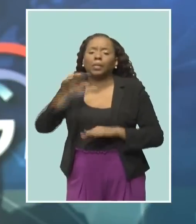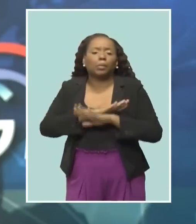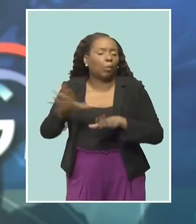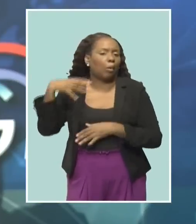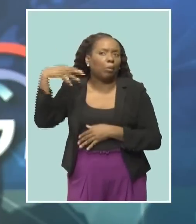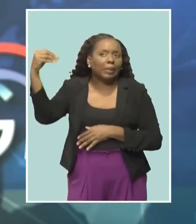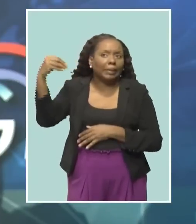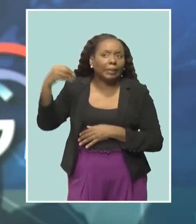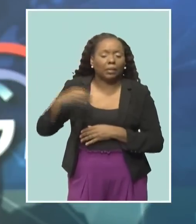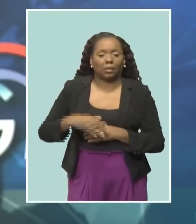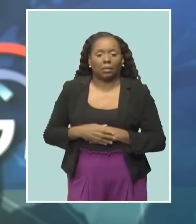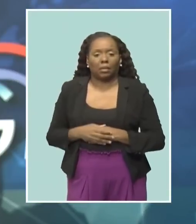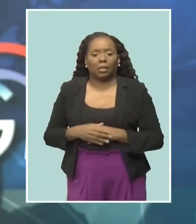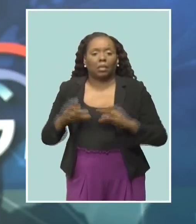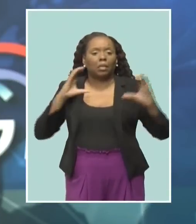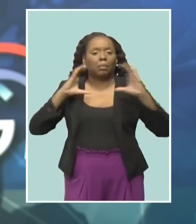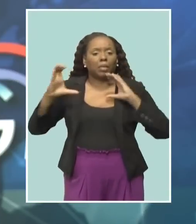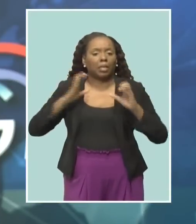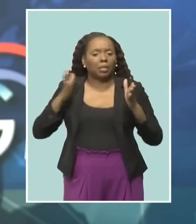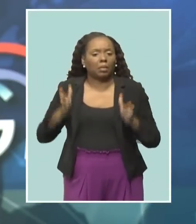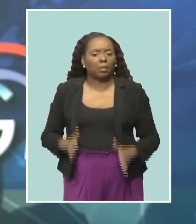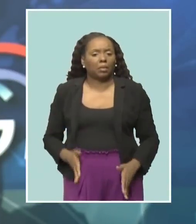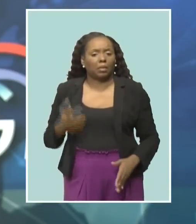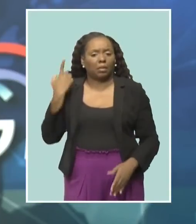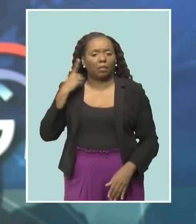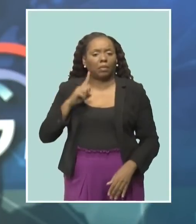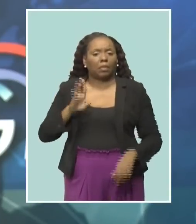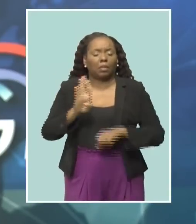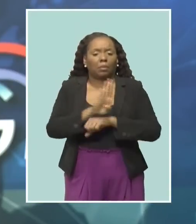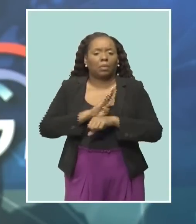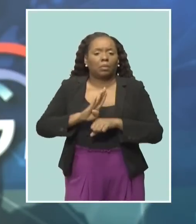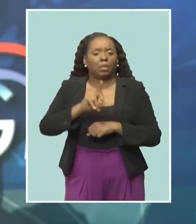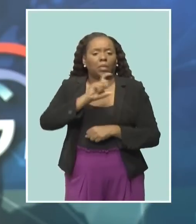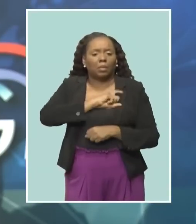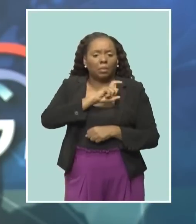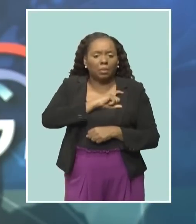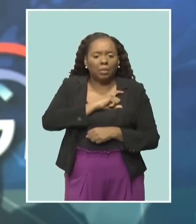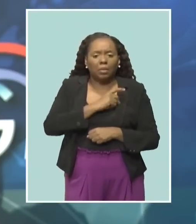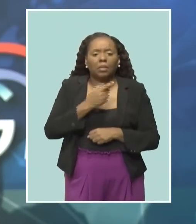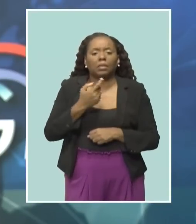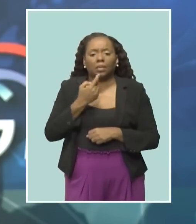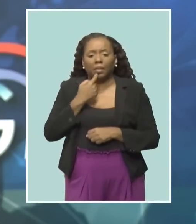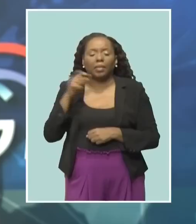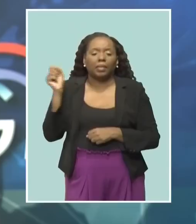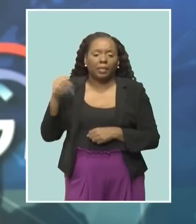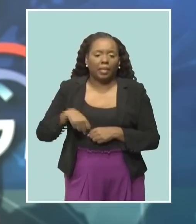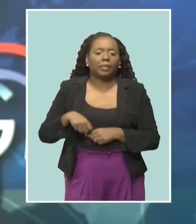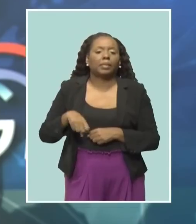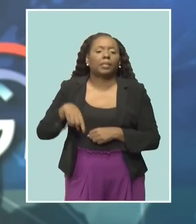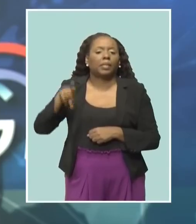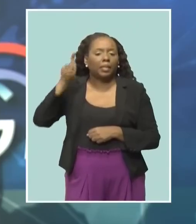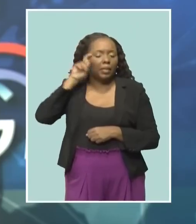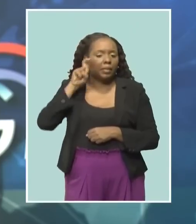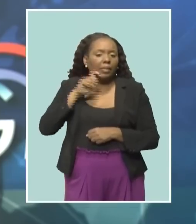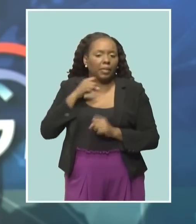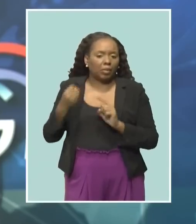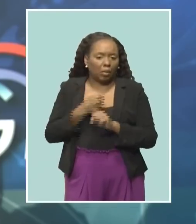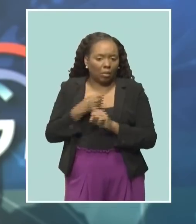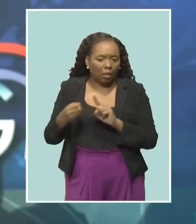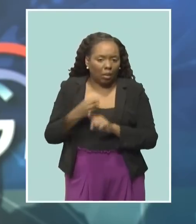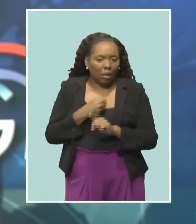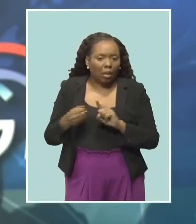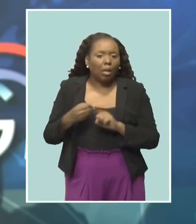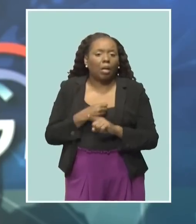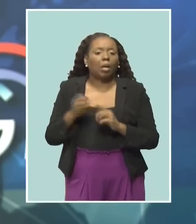Acting Communications and Public Affairs Officer of the Barbados Police Service, Sergeant Lizelle Gabriel, has confirmed that a report of a sexual